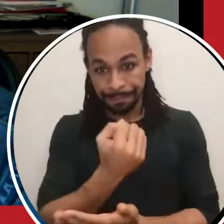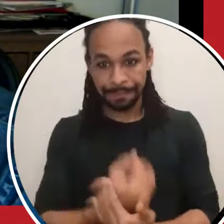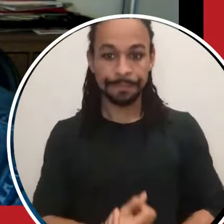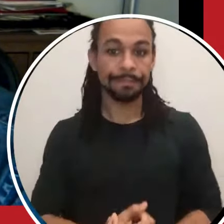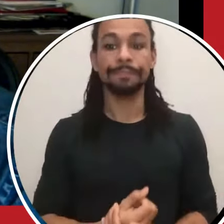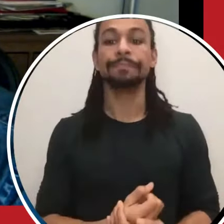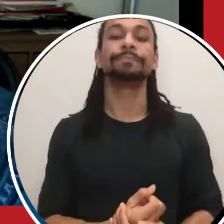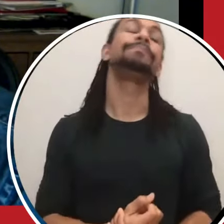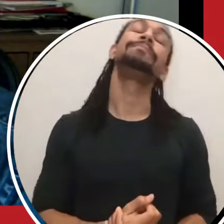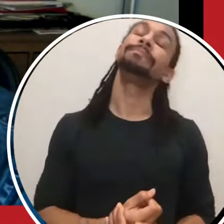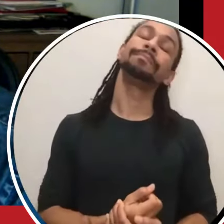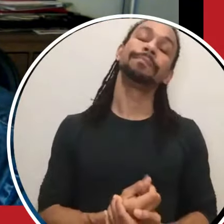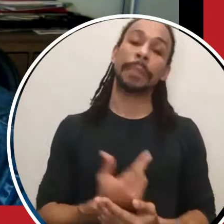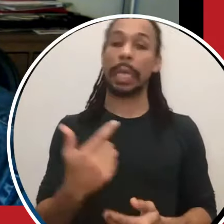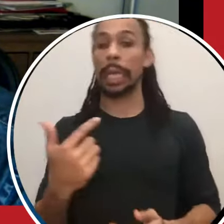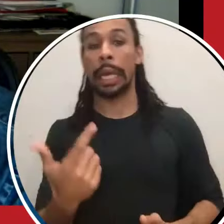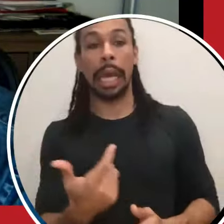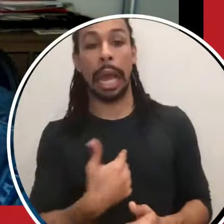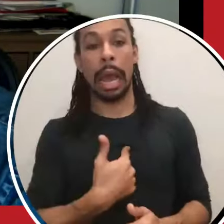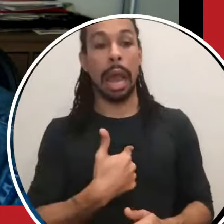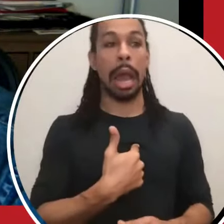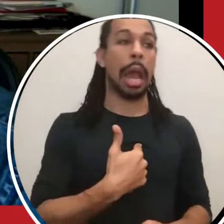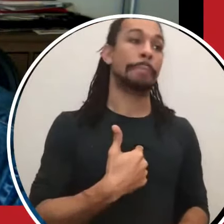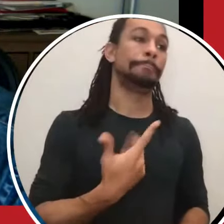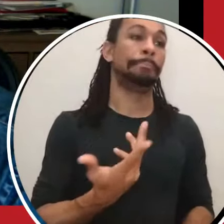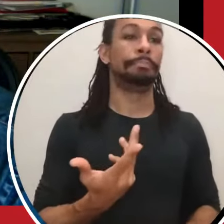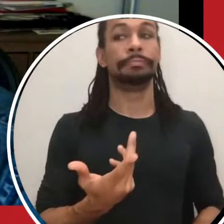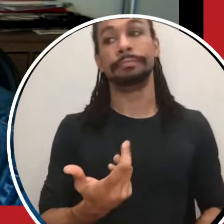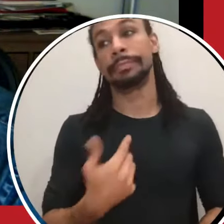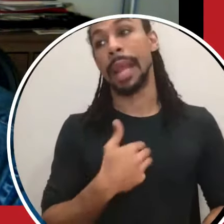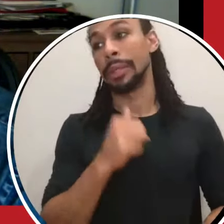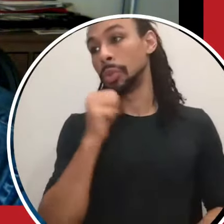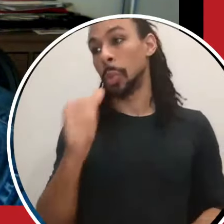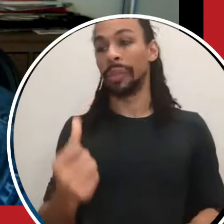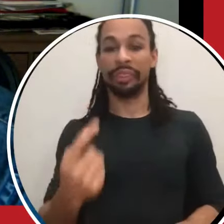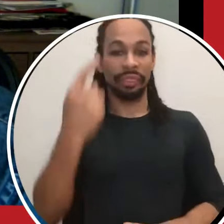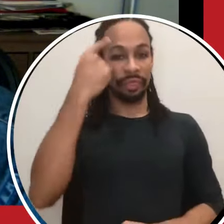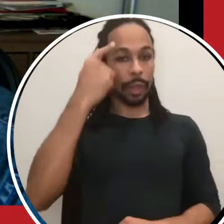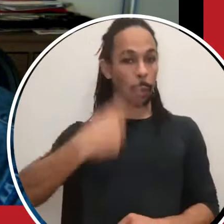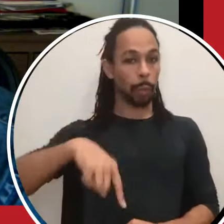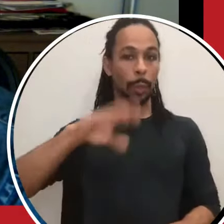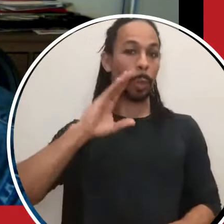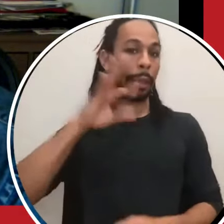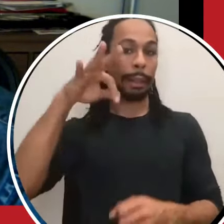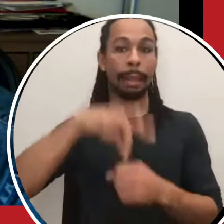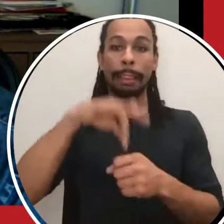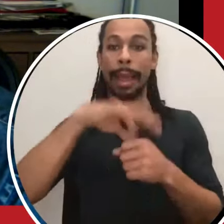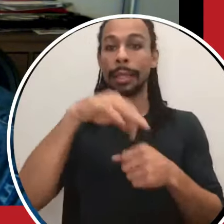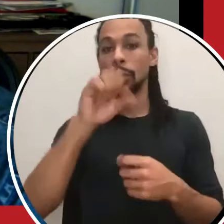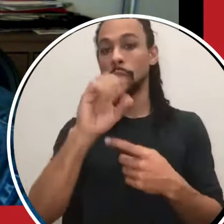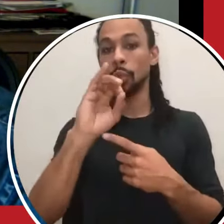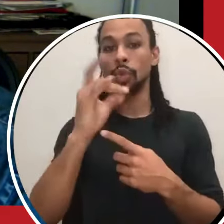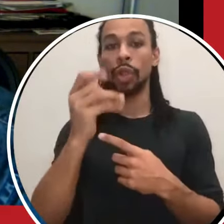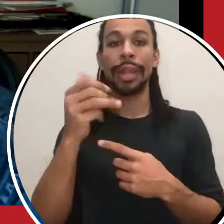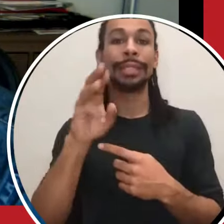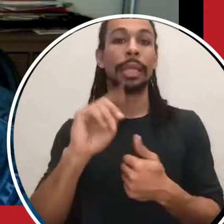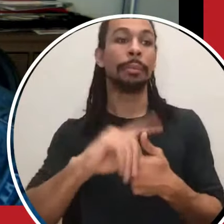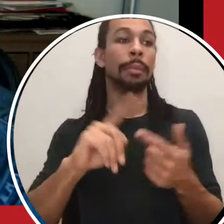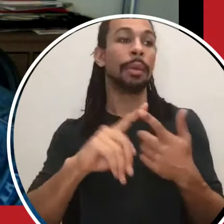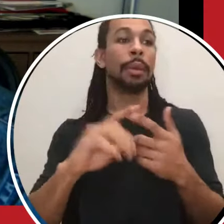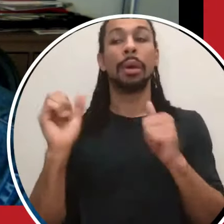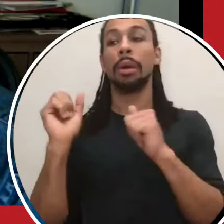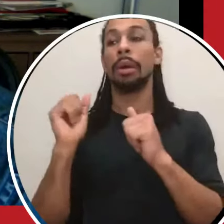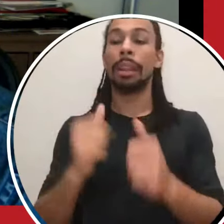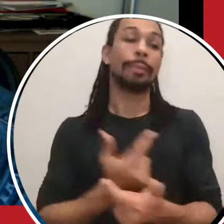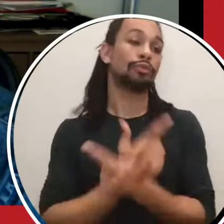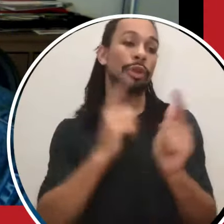I'm under no illusions thinking that, you know, we're going to elect socialism, we're going to elect everybody's liberation, we're going to